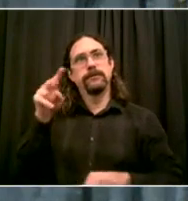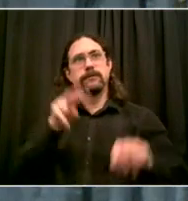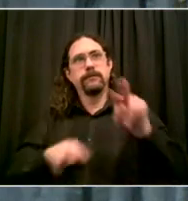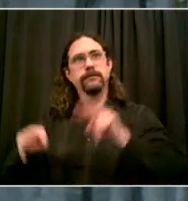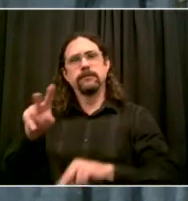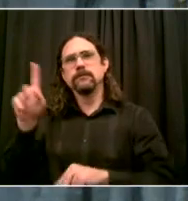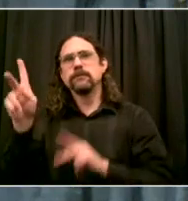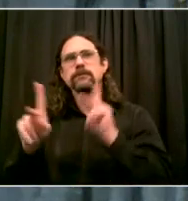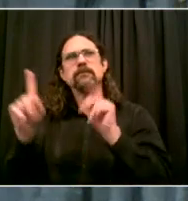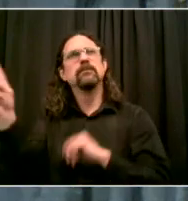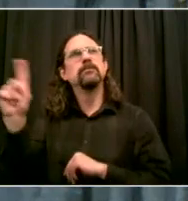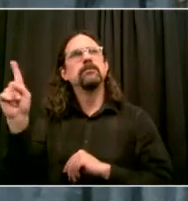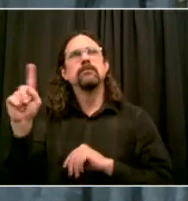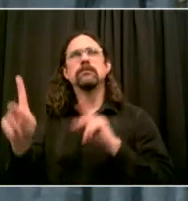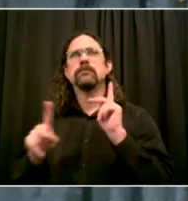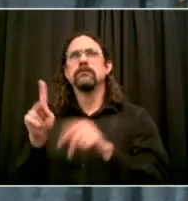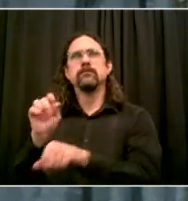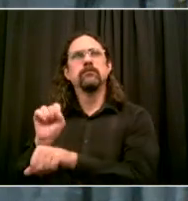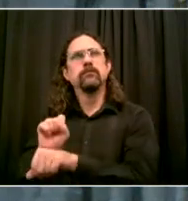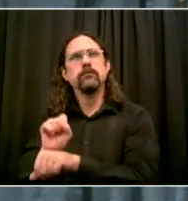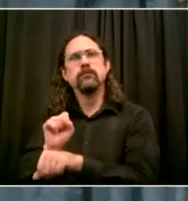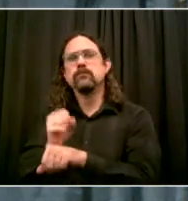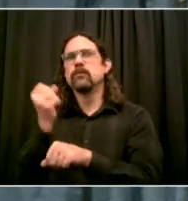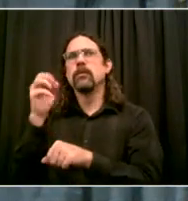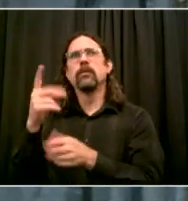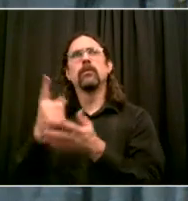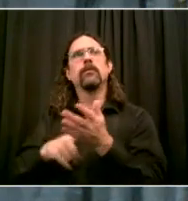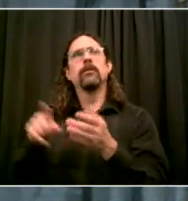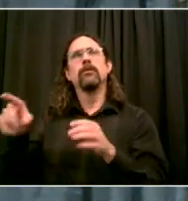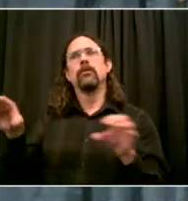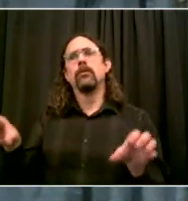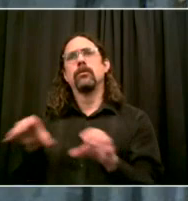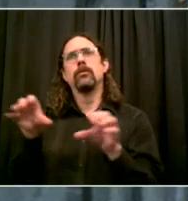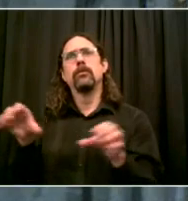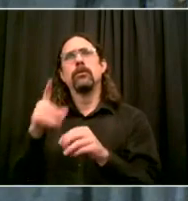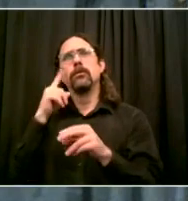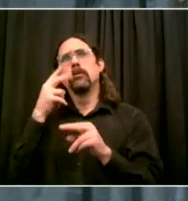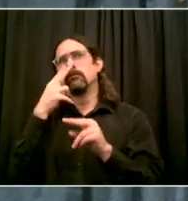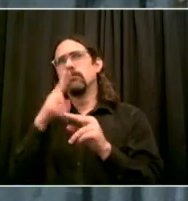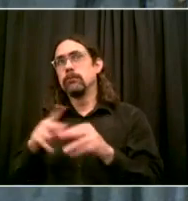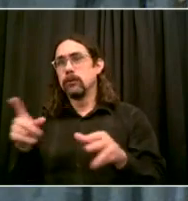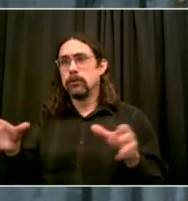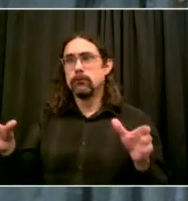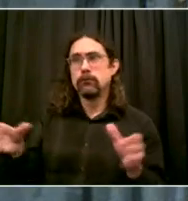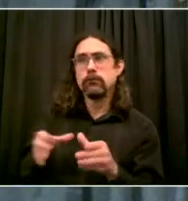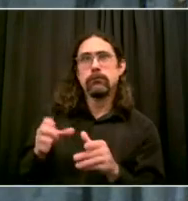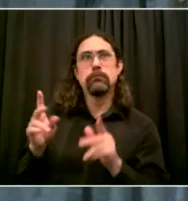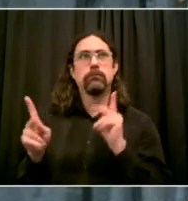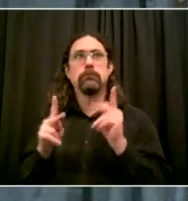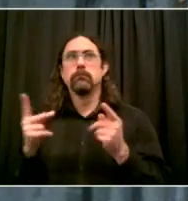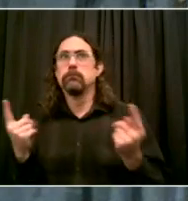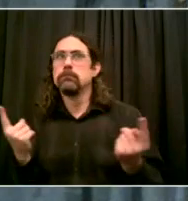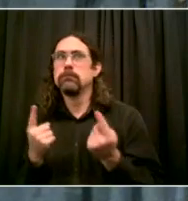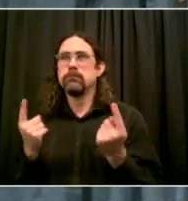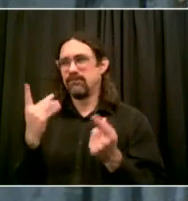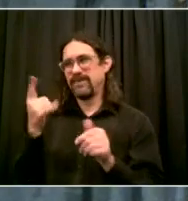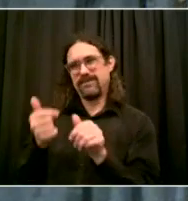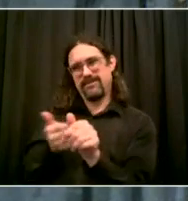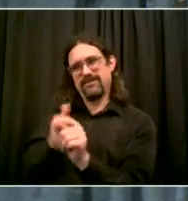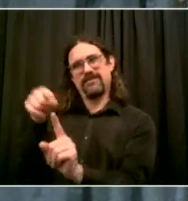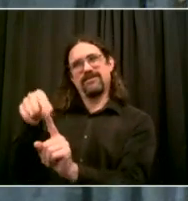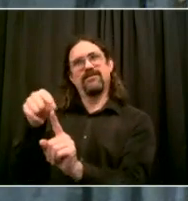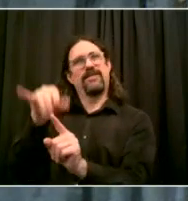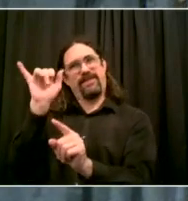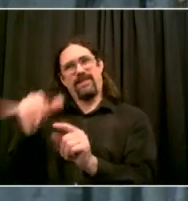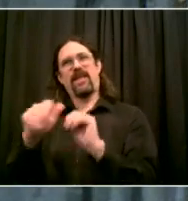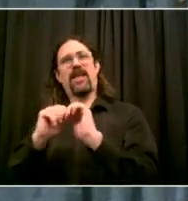more cases in a specific type of setting or workplace, we document that, we look at that, and we intervene based on that. With your question about gatherings